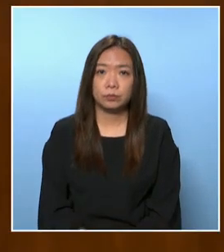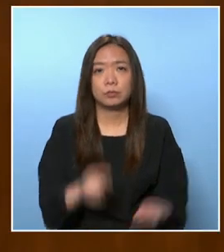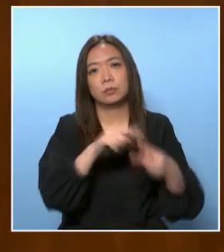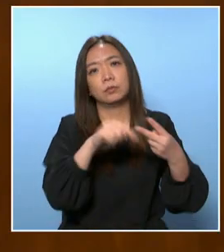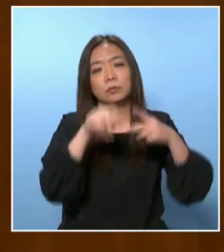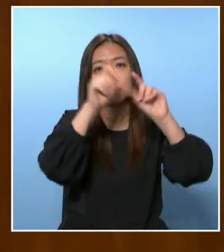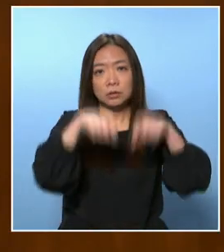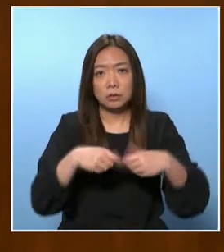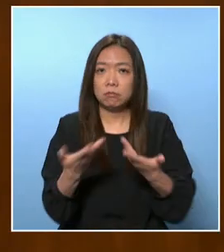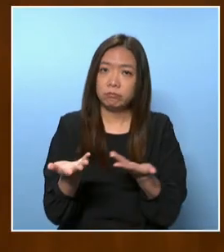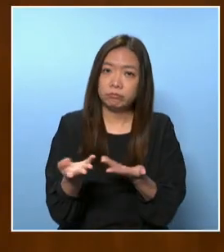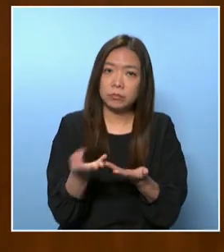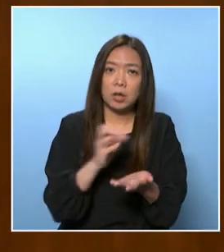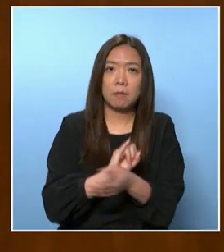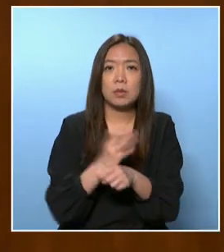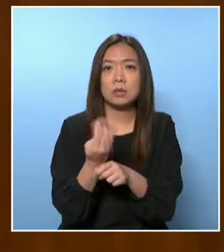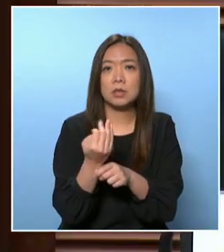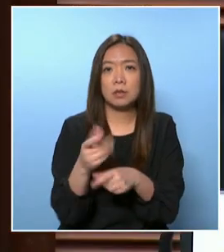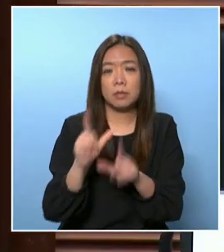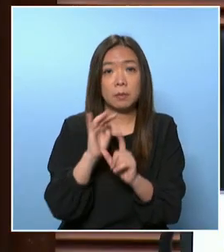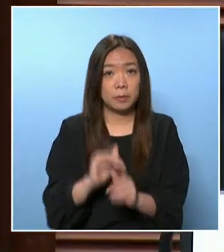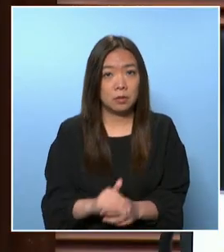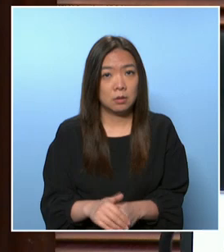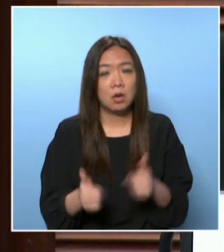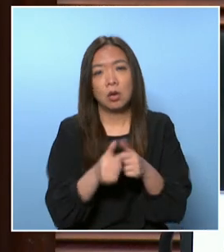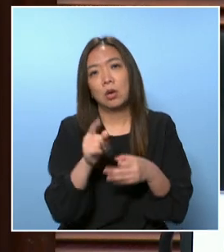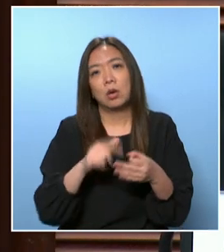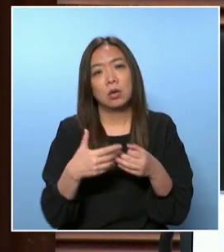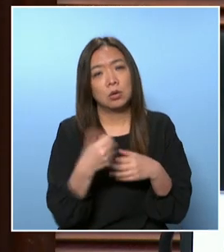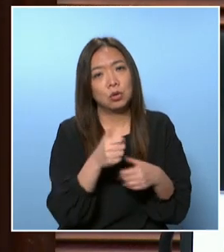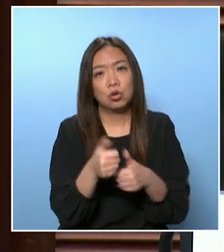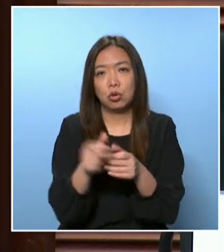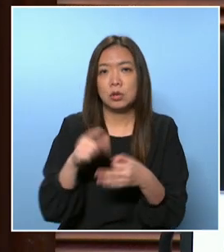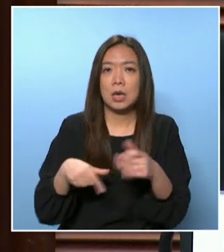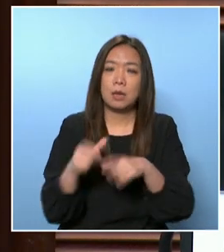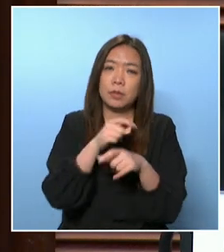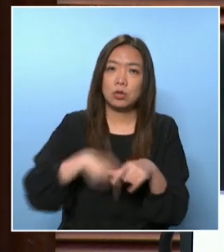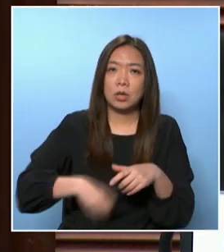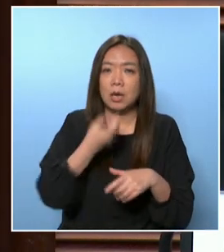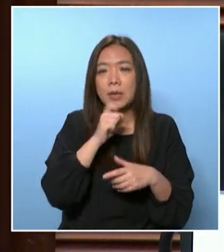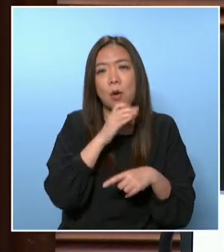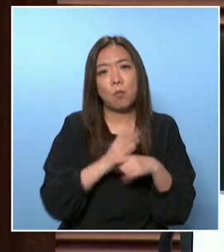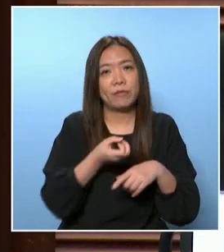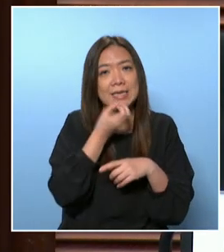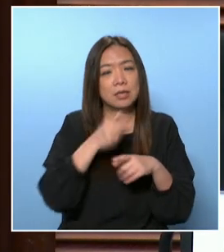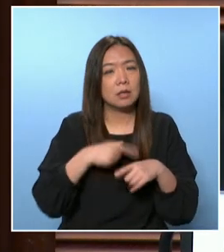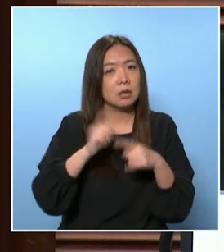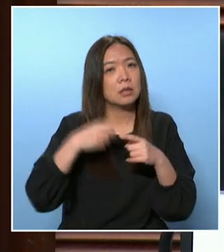to make it more liberal there. 2 questions, 40 seconds, please. Chairman, thank you. Thanks very much, Dr.